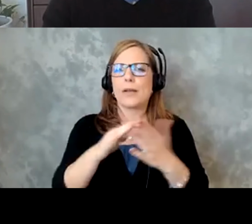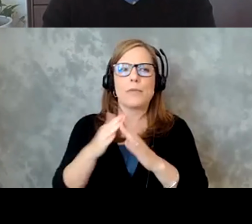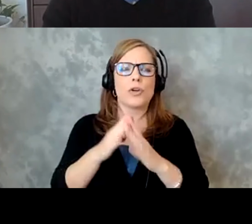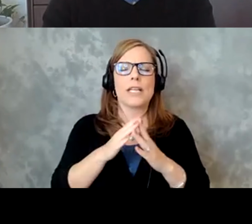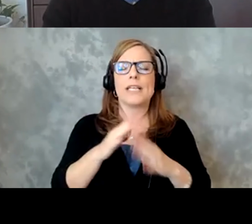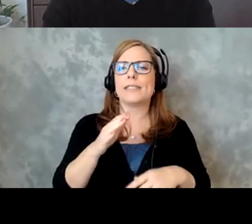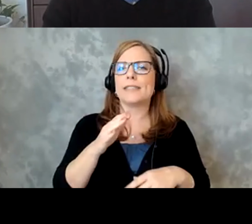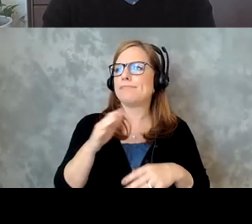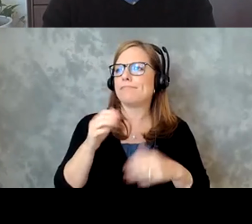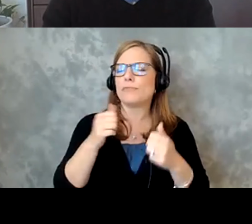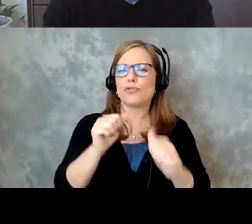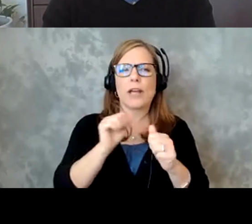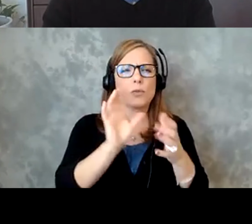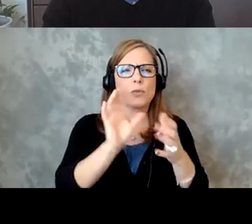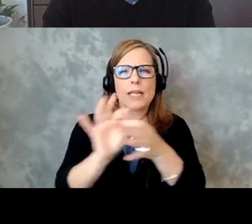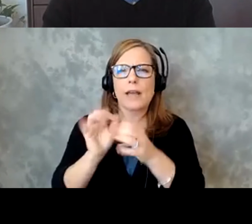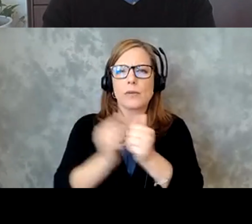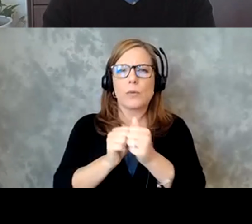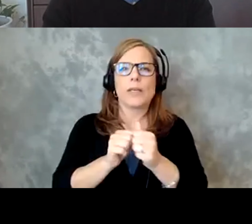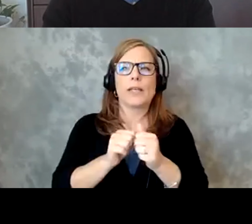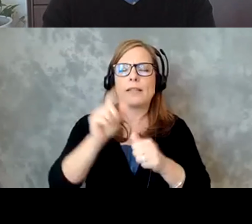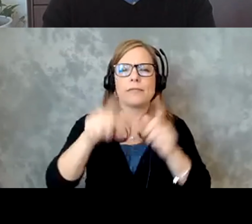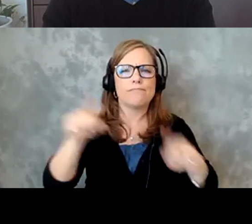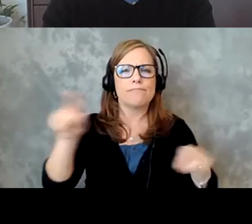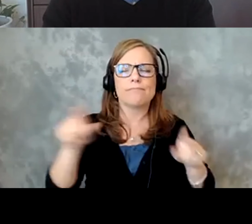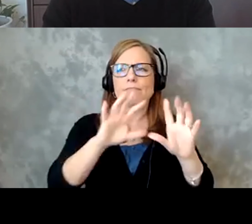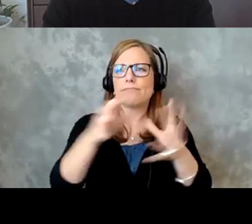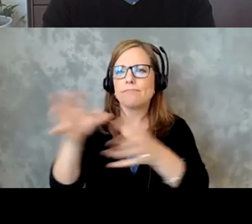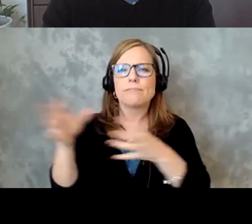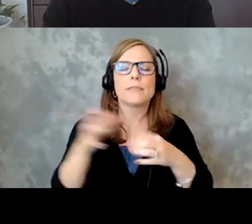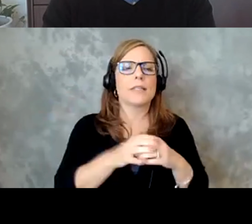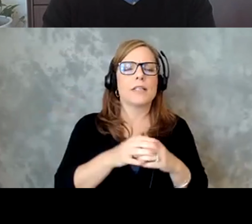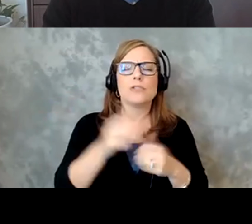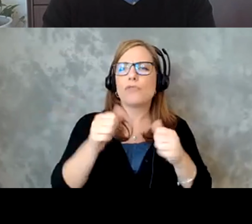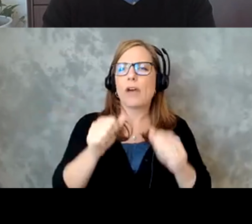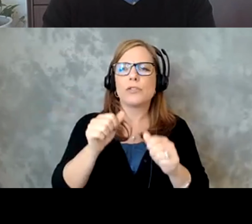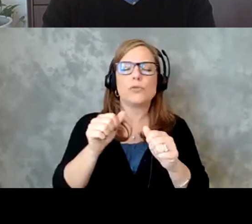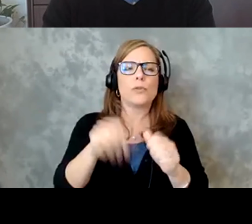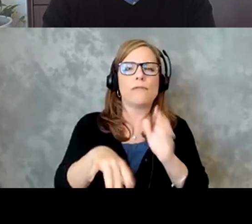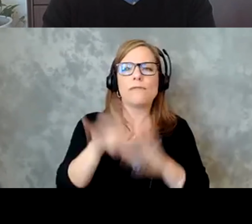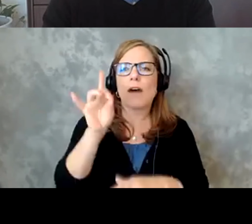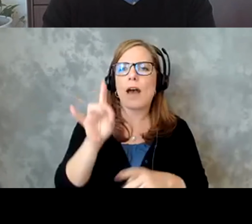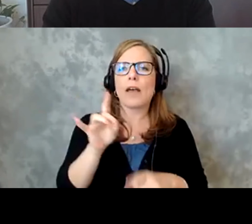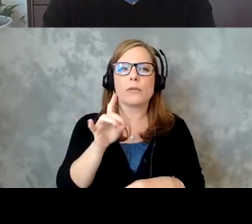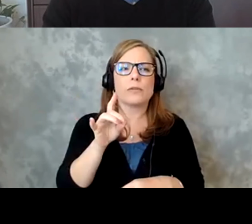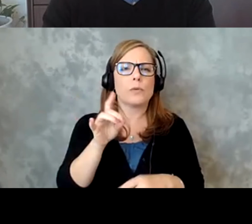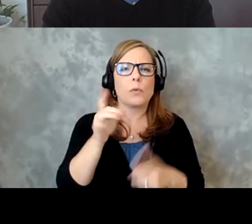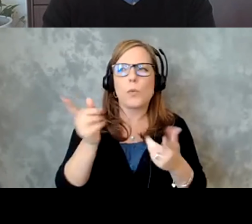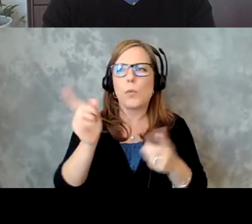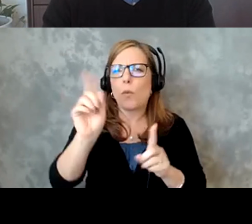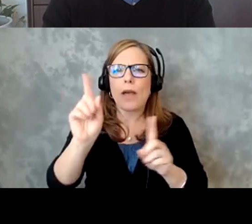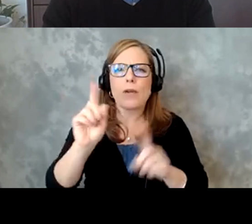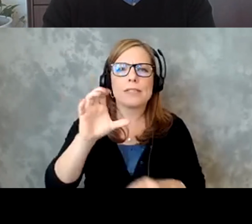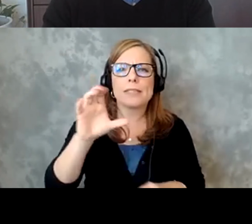across all counties to identify CBOs or community-based organizations at the local level